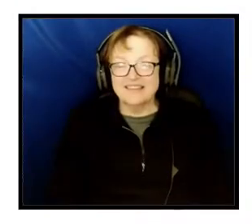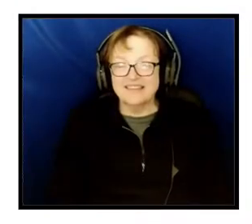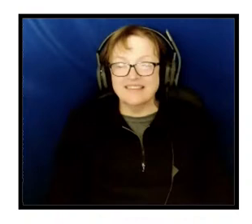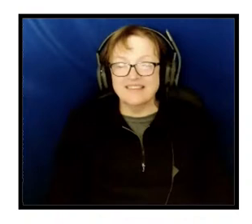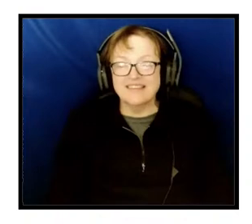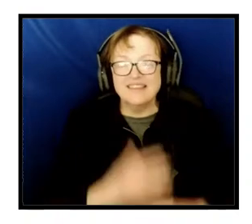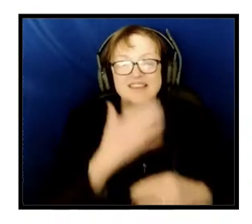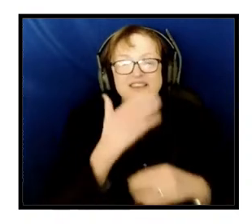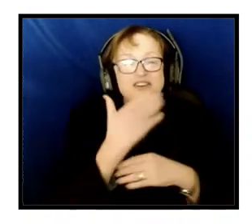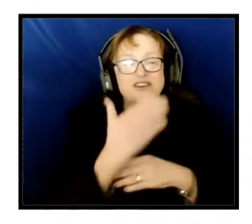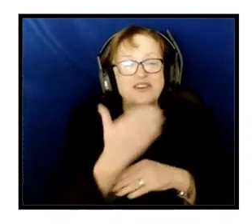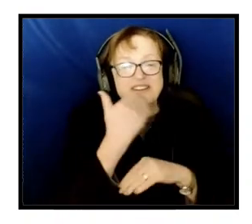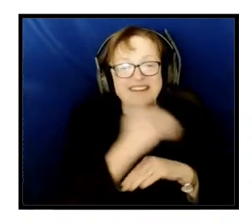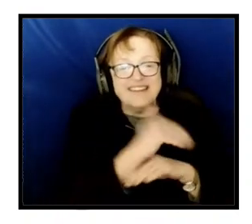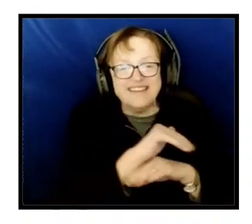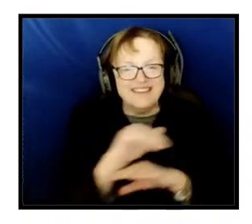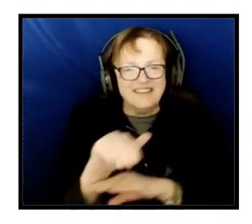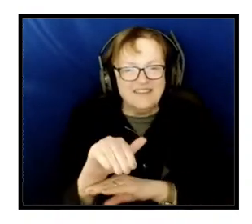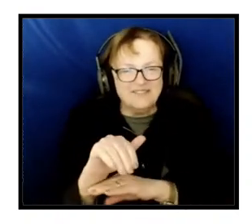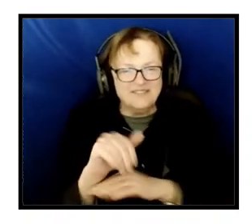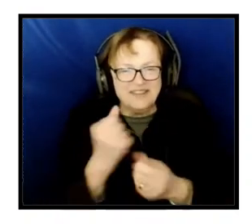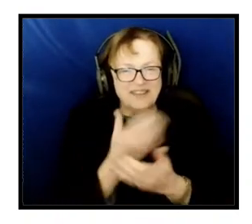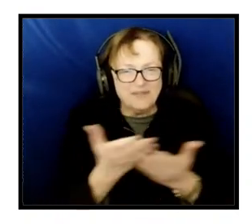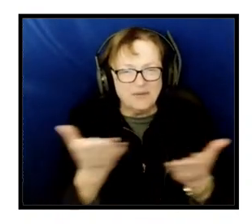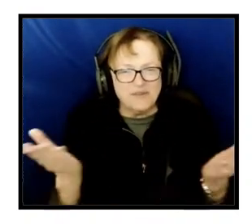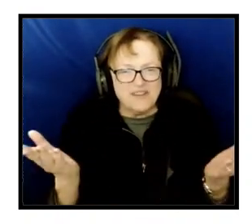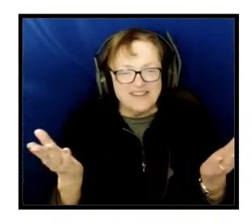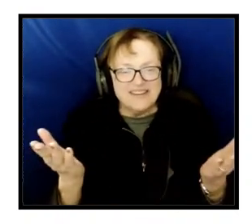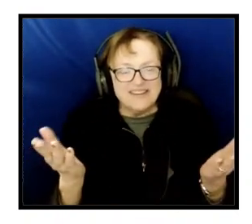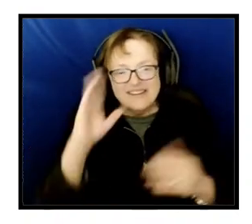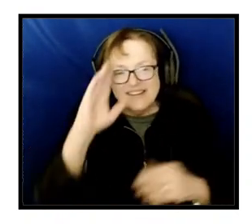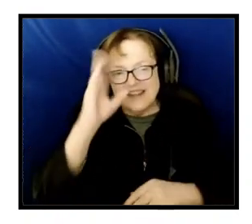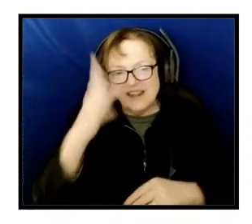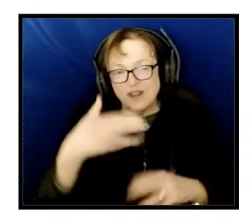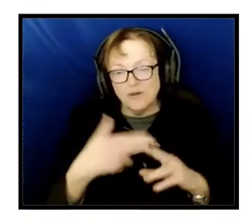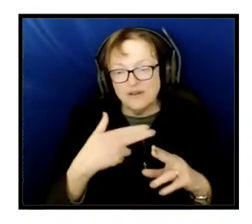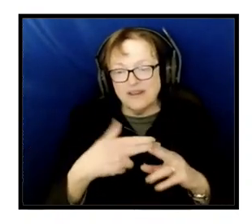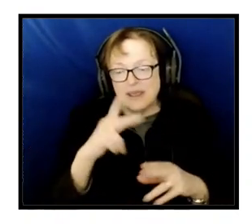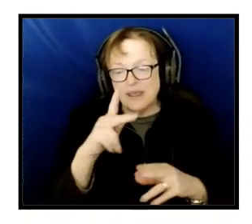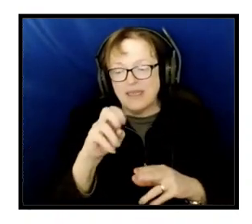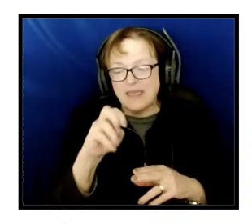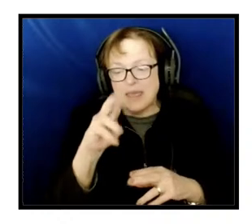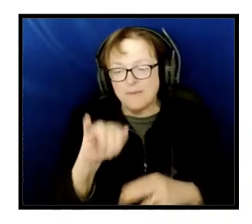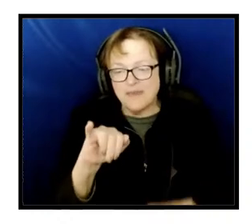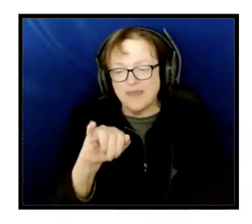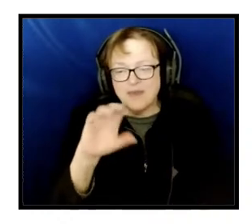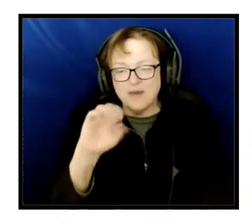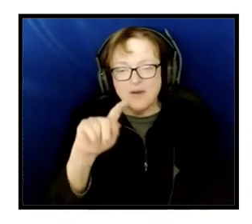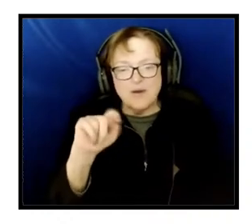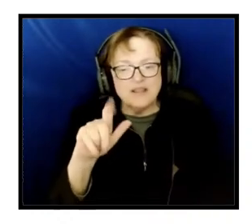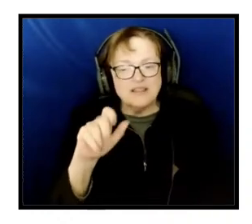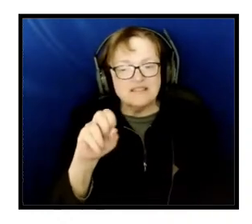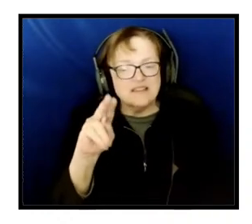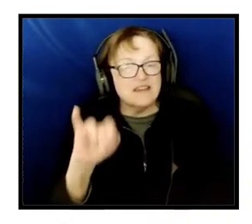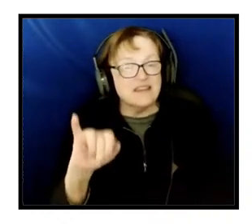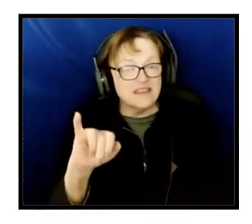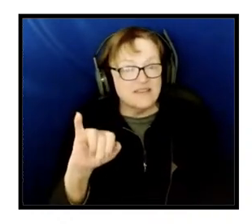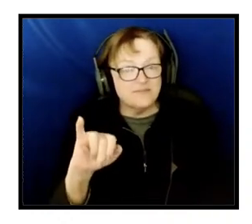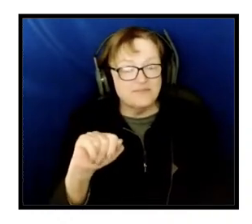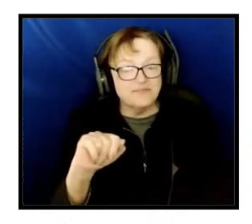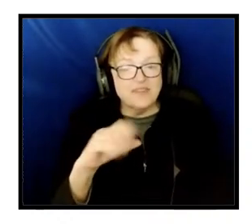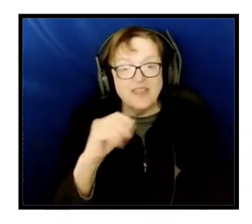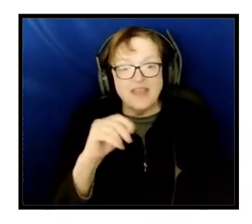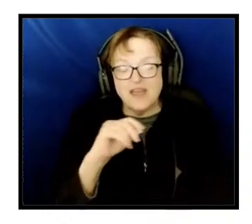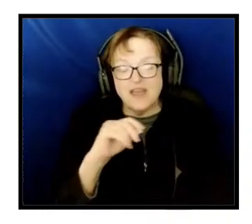Good evening, everyone. Hello, my name is Kemi Olesemi. I'm the executive director of the